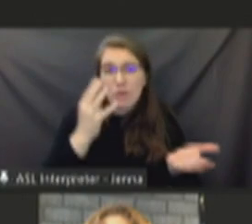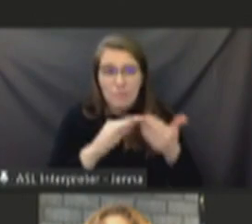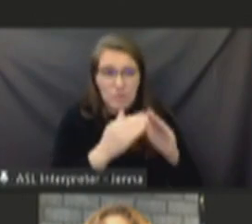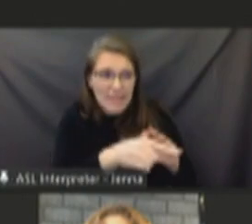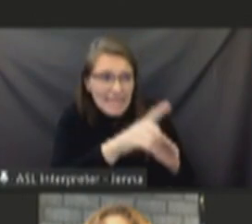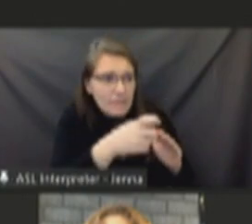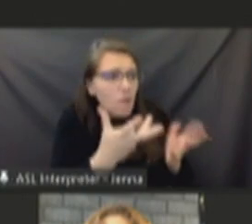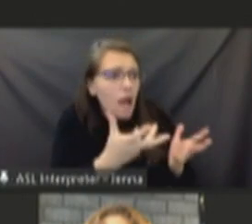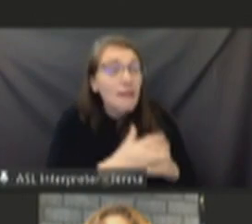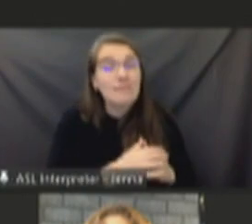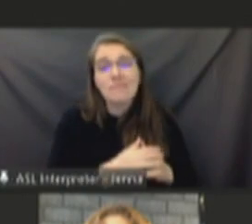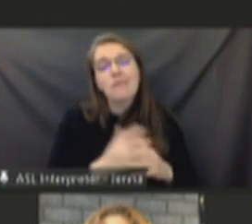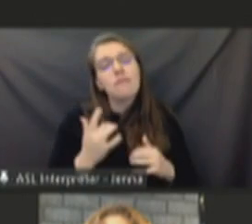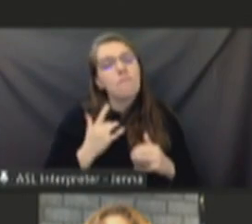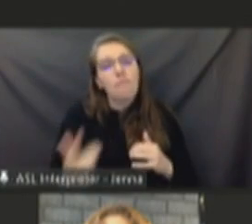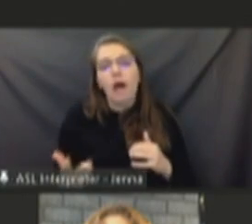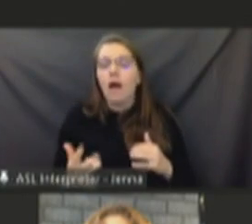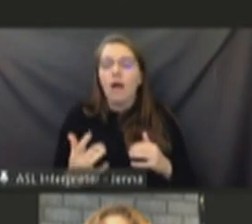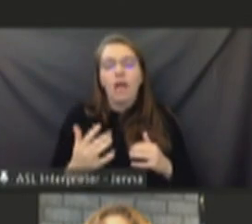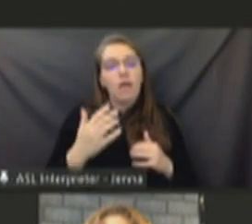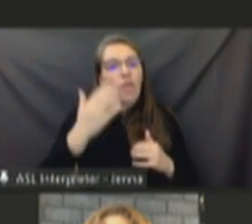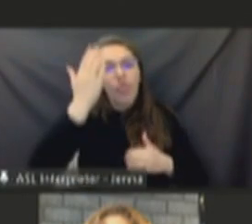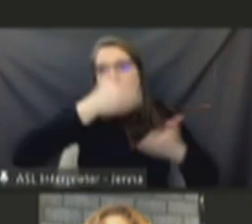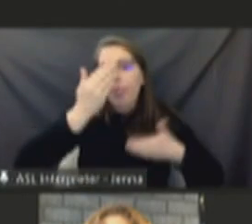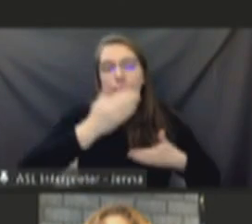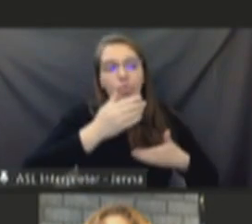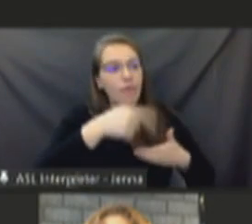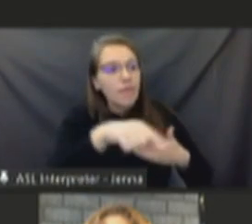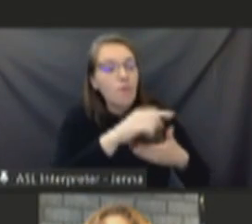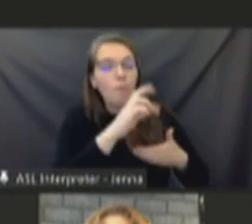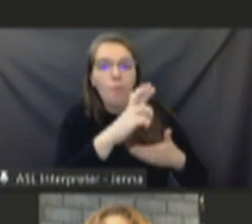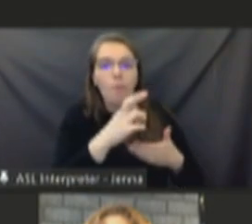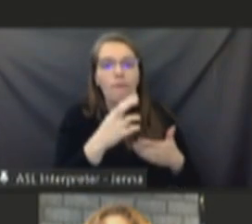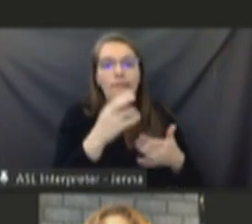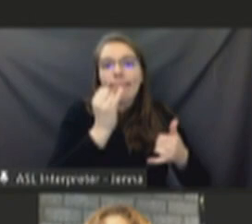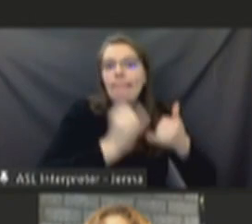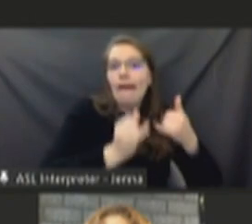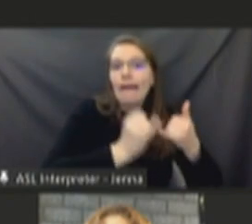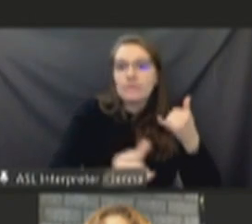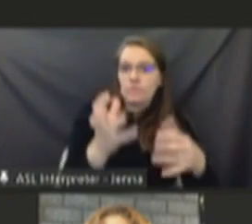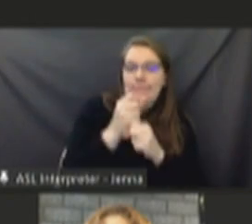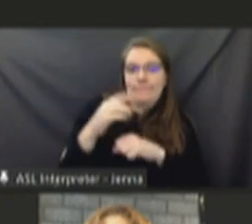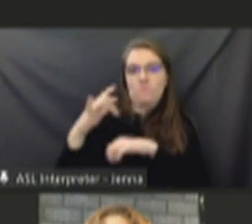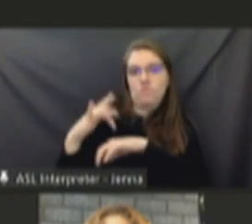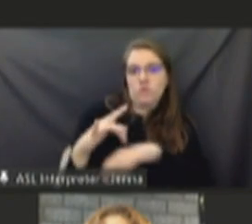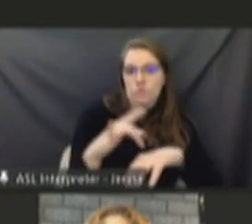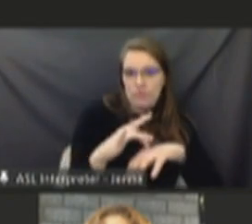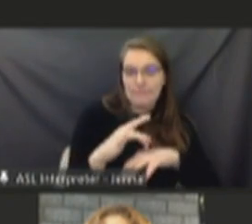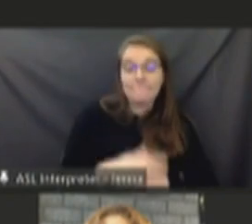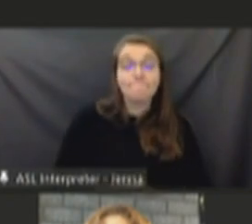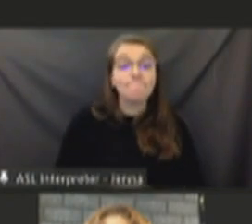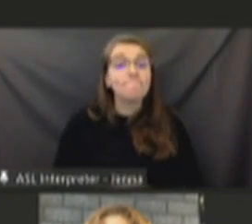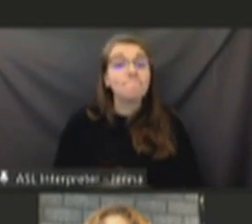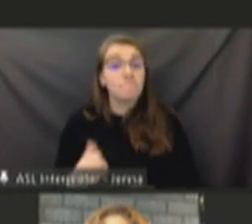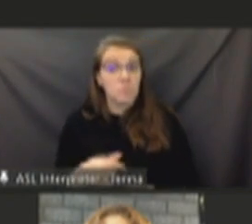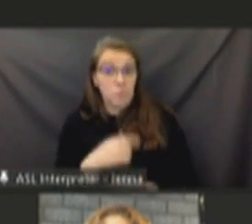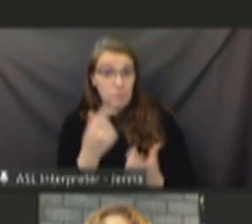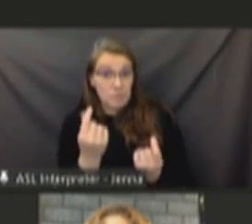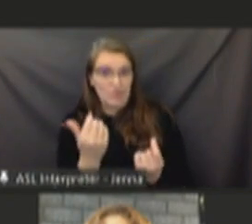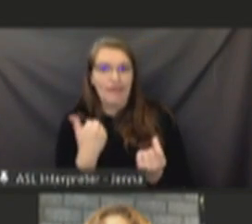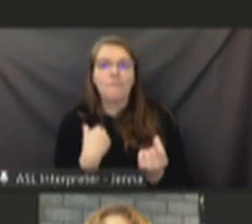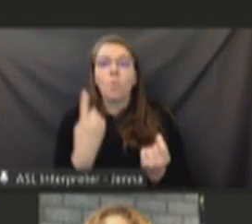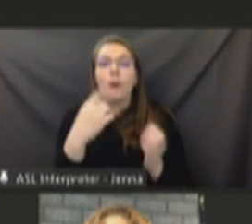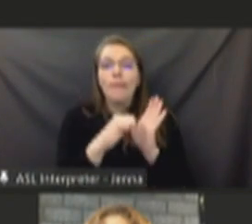not, and were always so overlooked or were on the back end of receiving resources. So we created a one pager of different